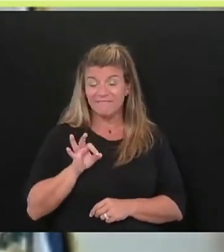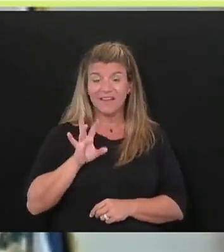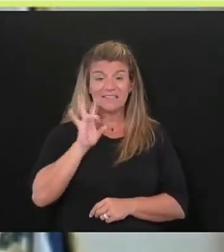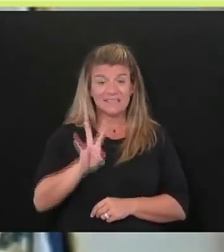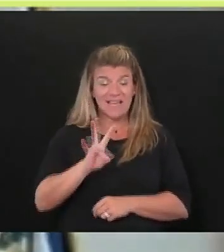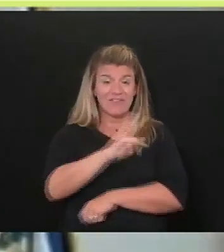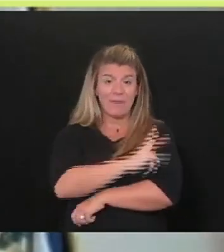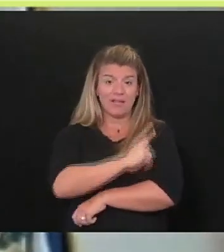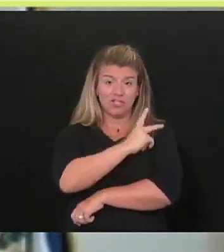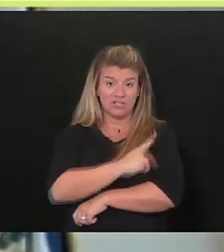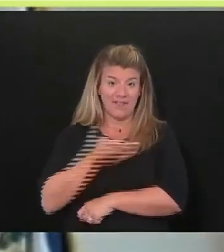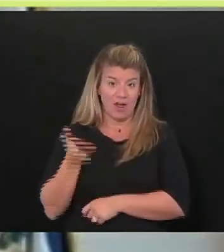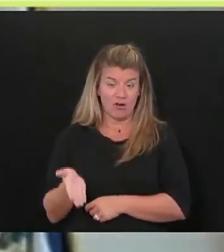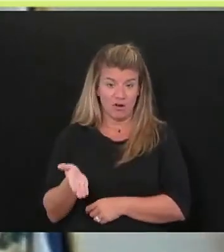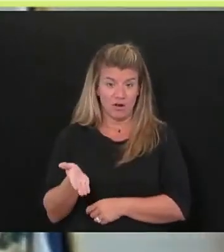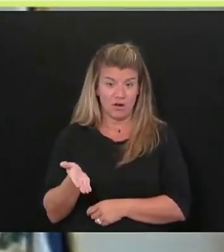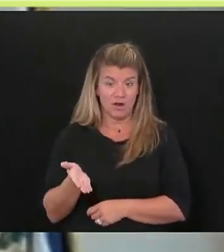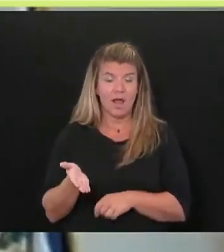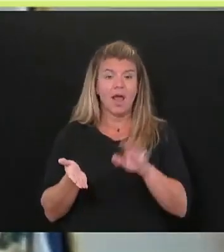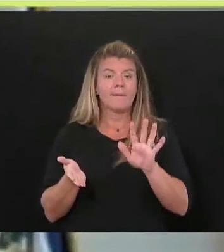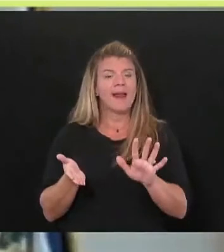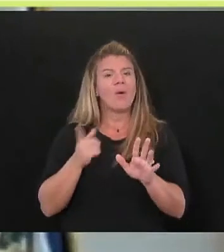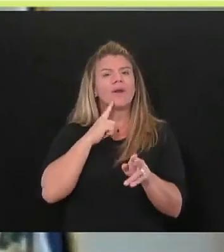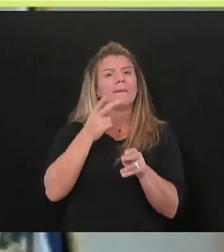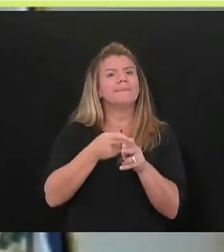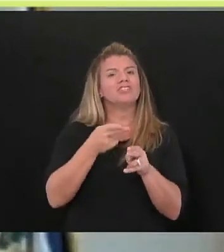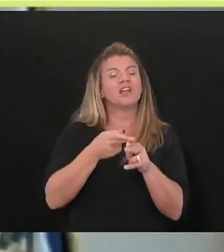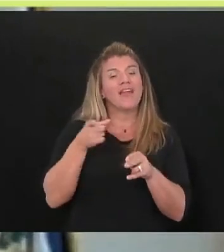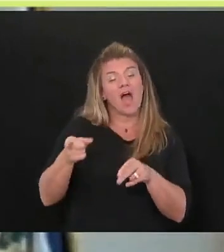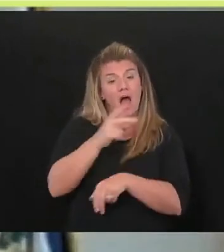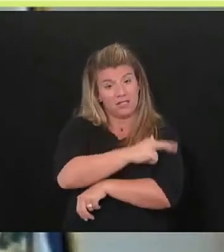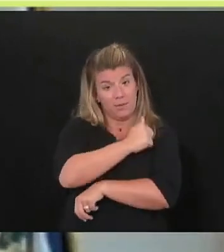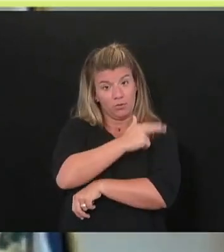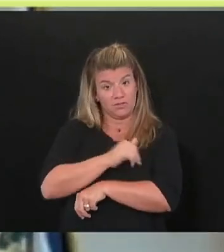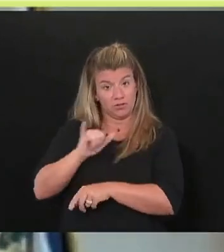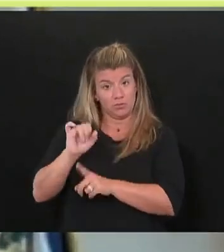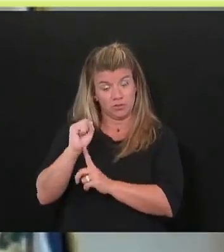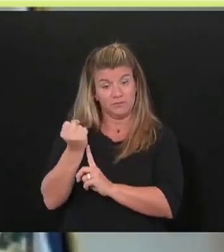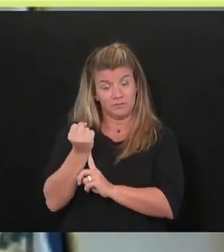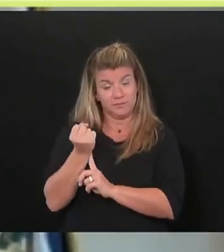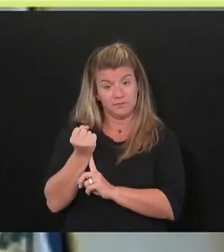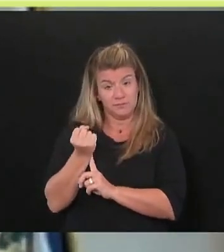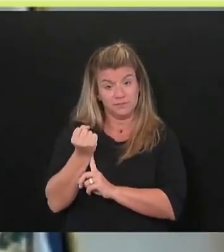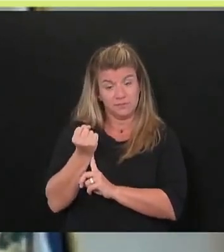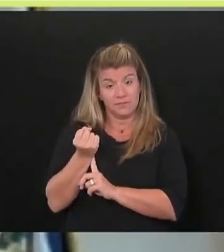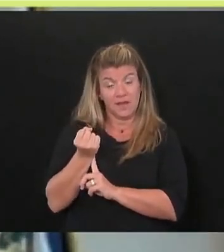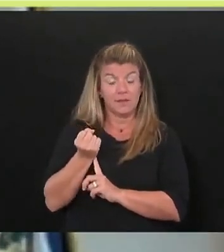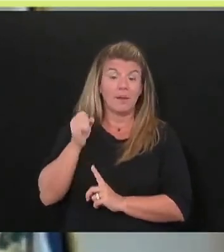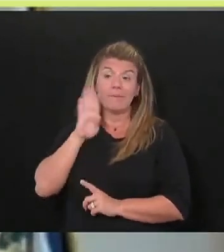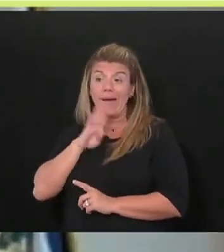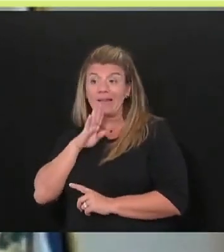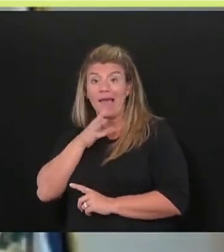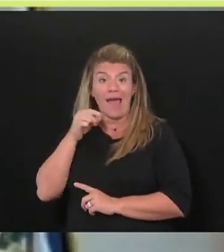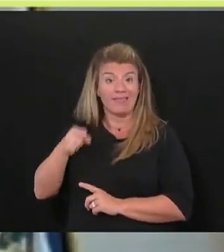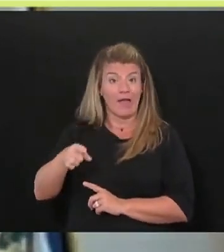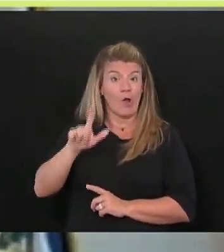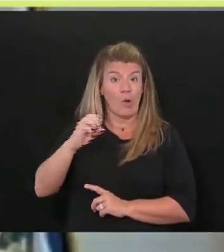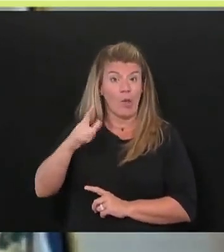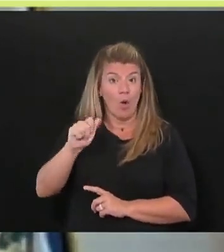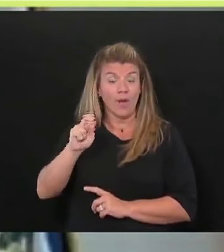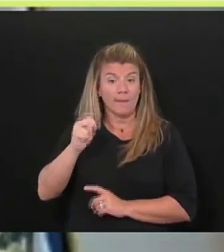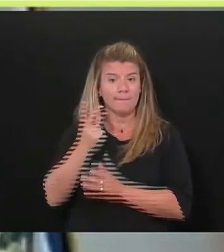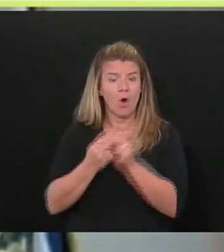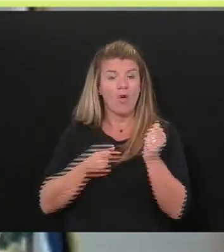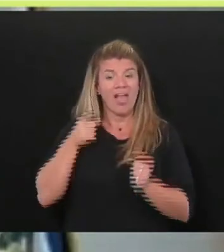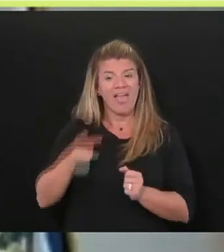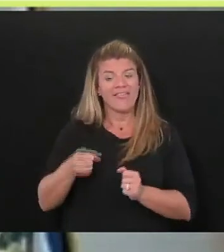patients. But let me mention in terms of hospitals, both in Beckley and in Logan, they